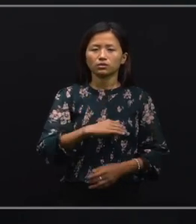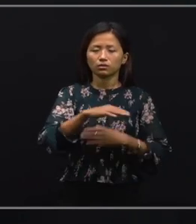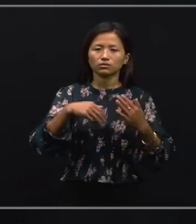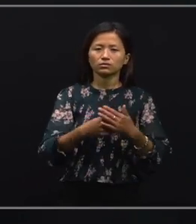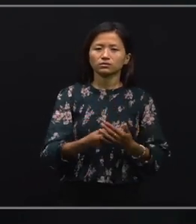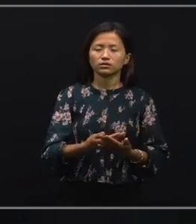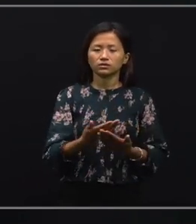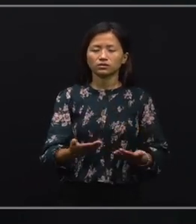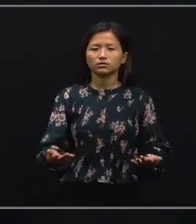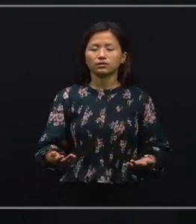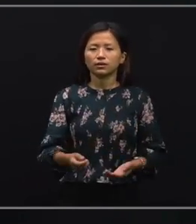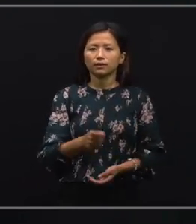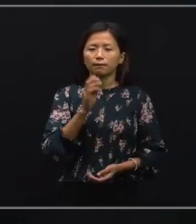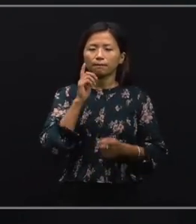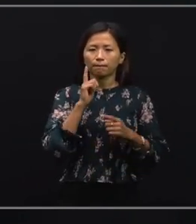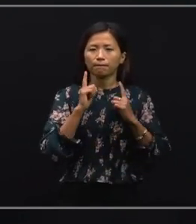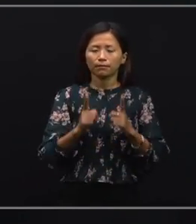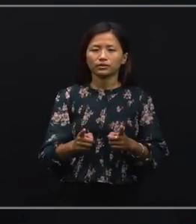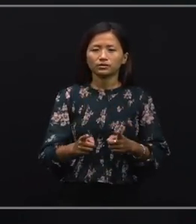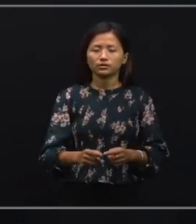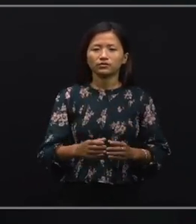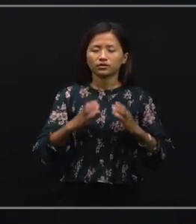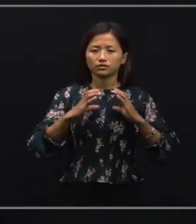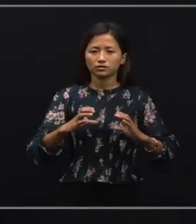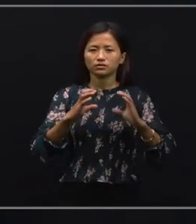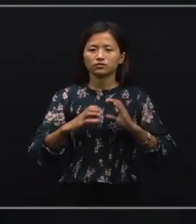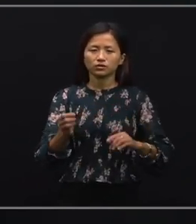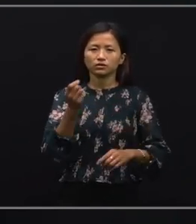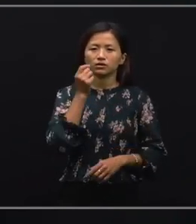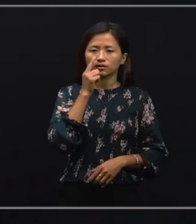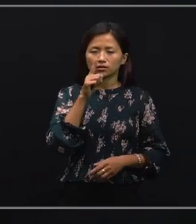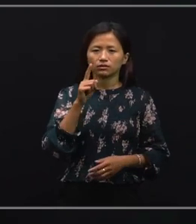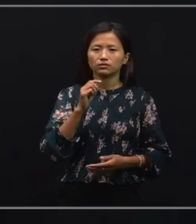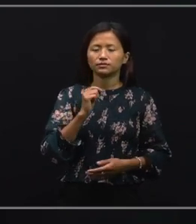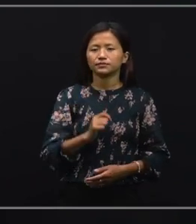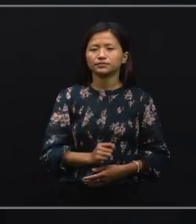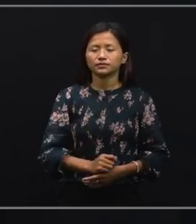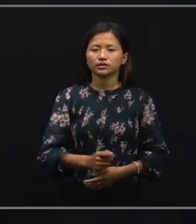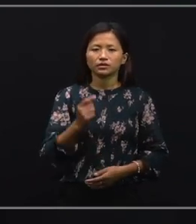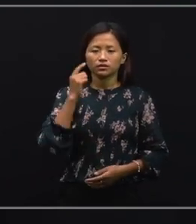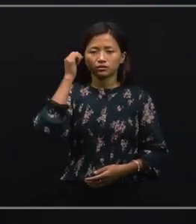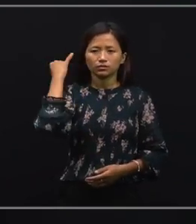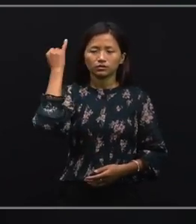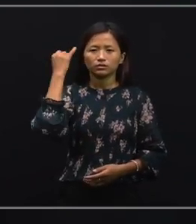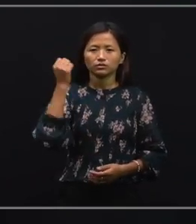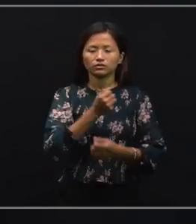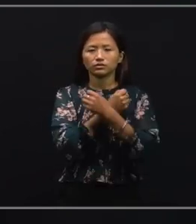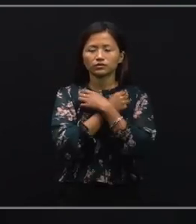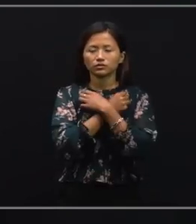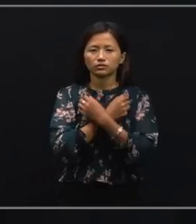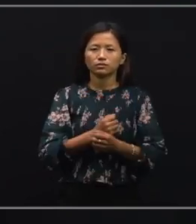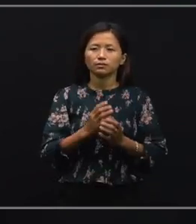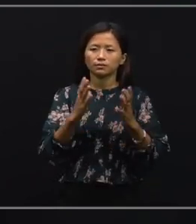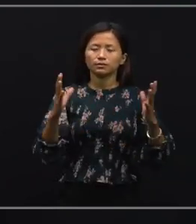this because he did not want to die, but he has a concern for the girl. Imagine you love someone so much, and